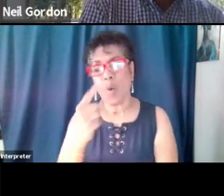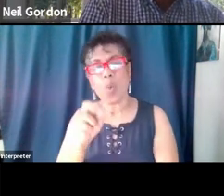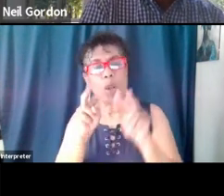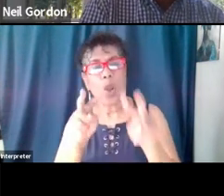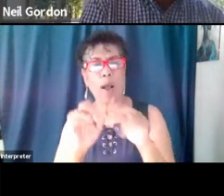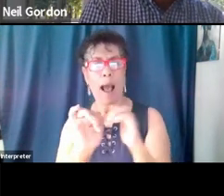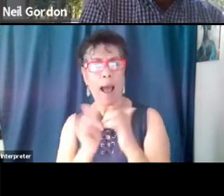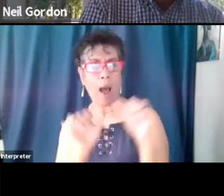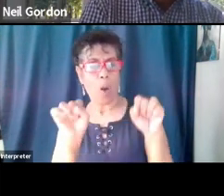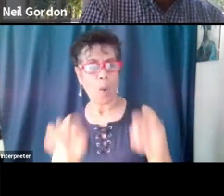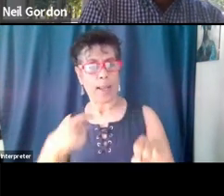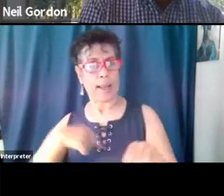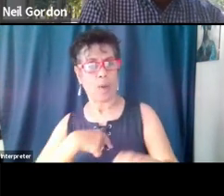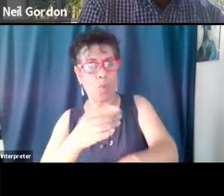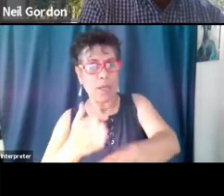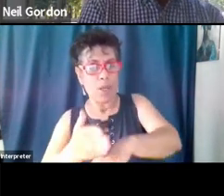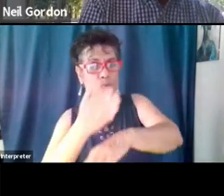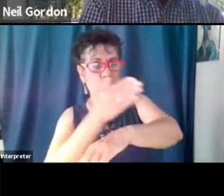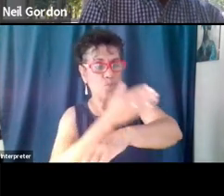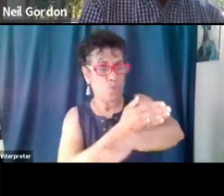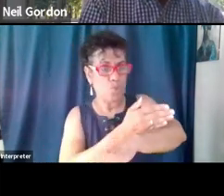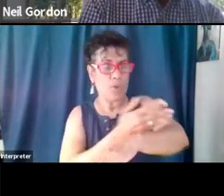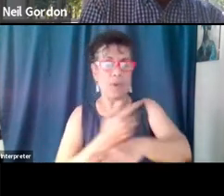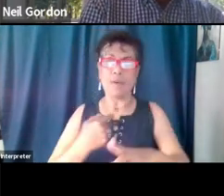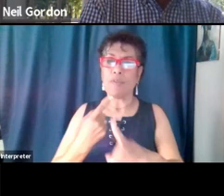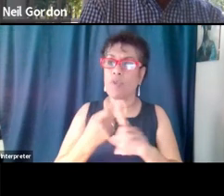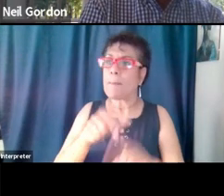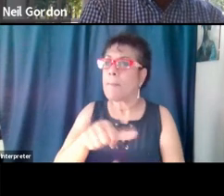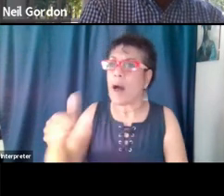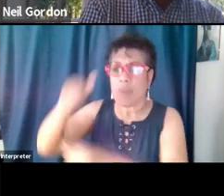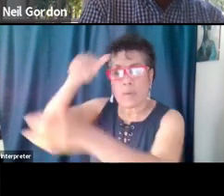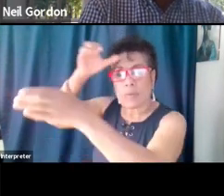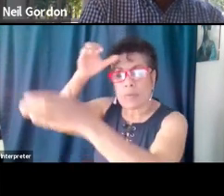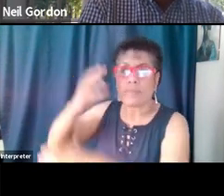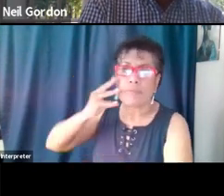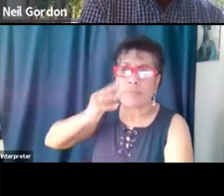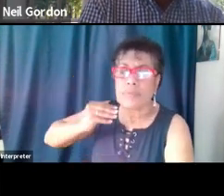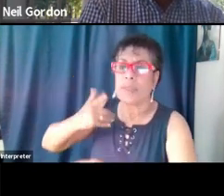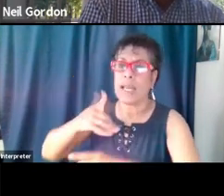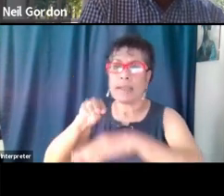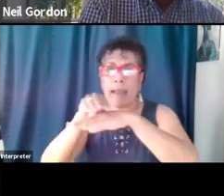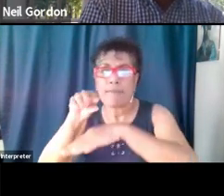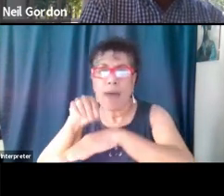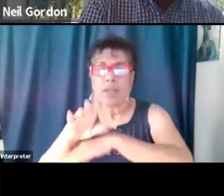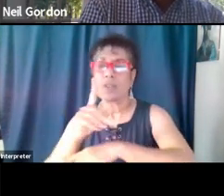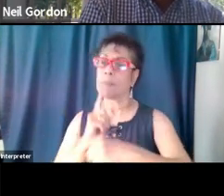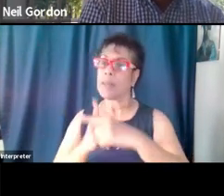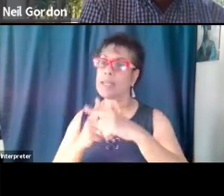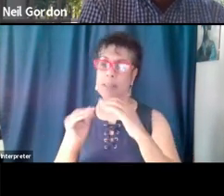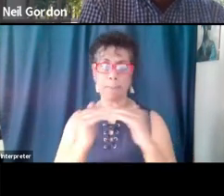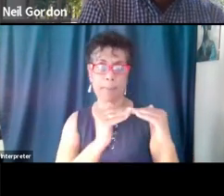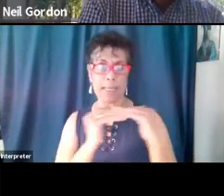to improve and seek guidance from user experts and from our network of advisors and peer